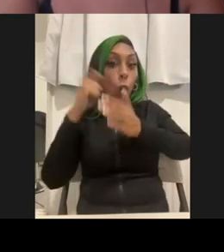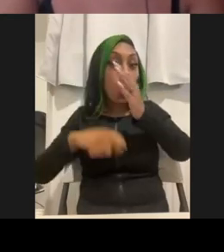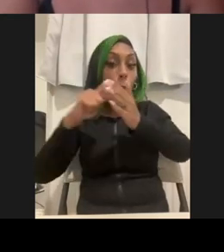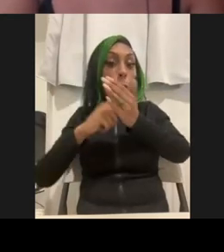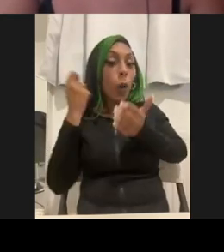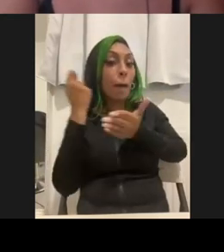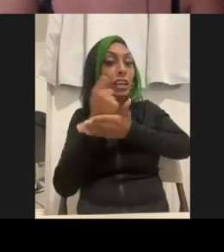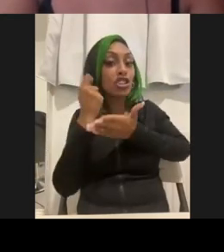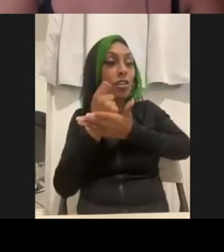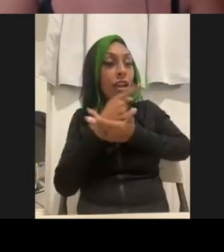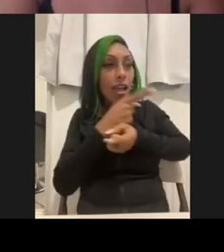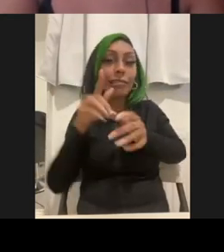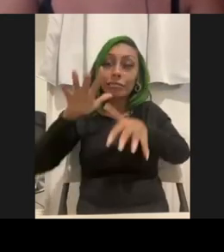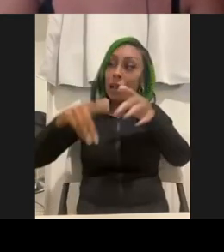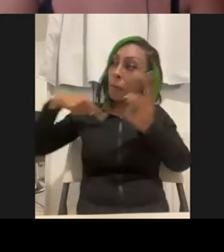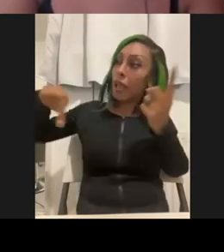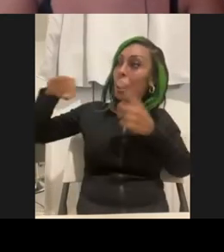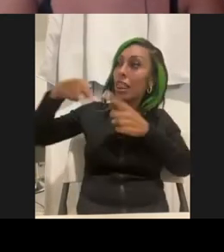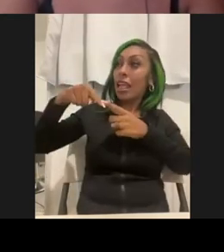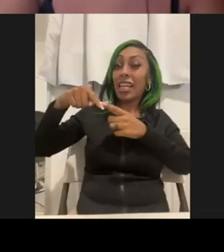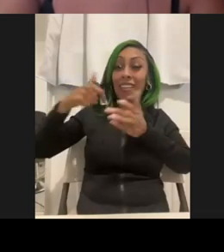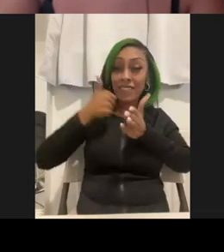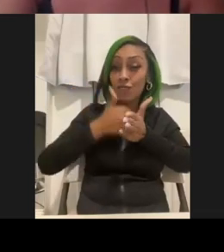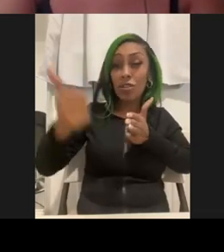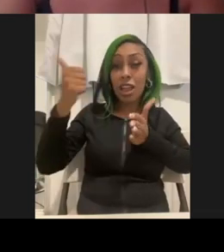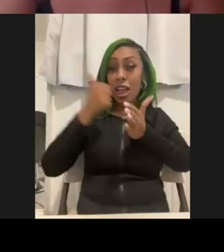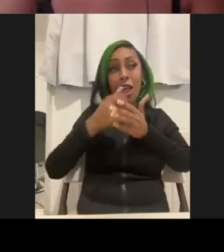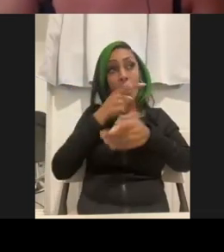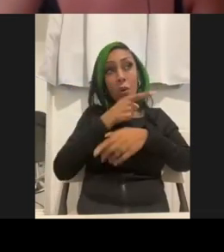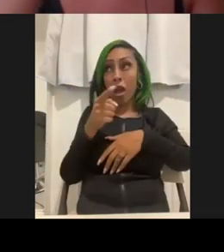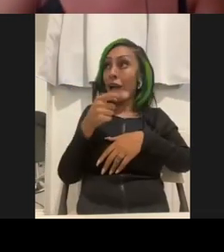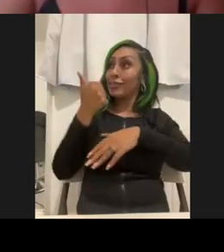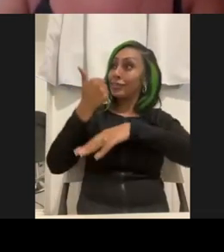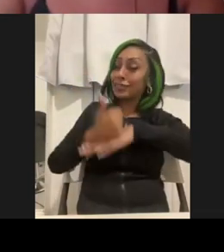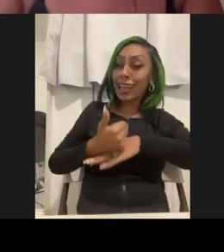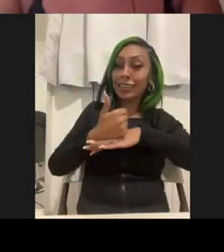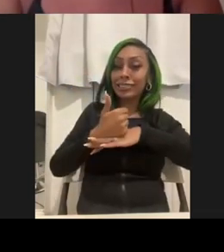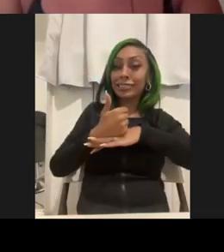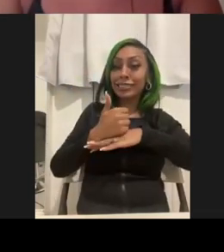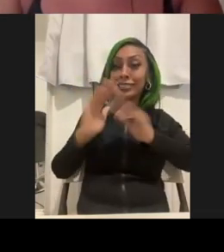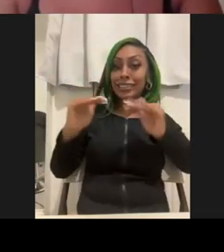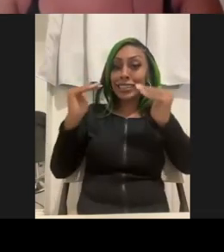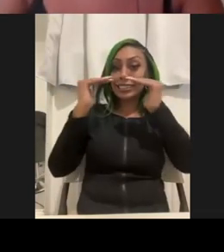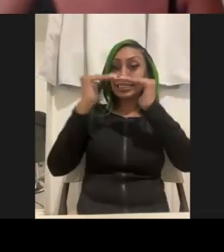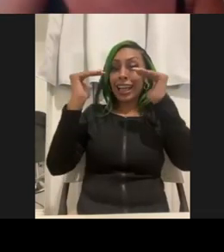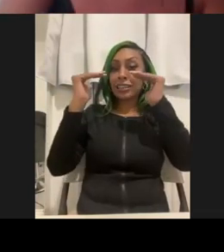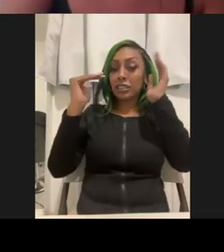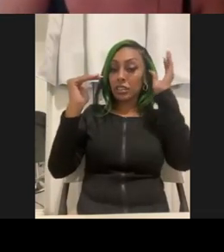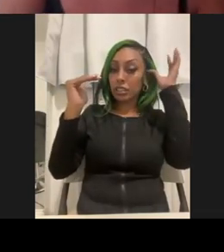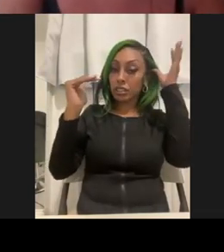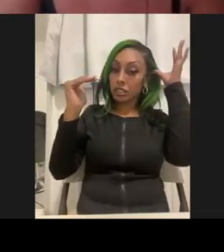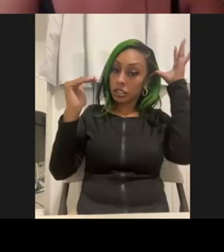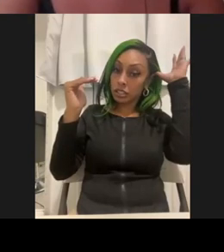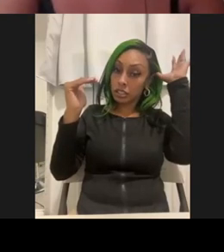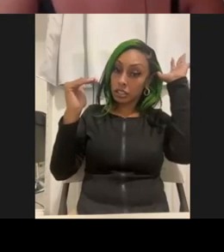frequently the people who clamour for this evidence and who set it as a standard for research in this regard are the